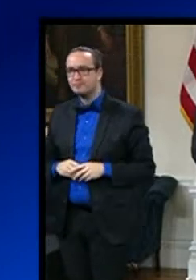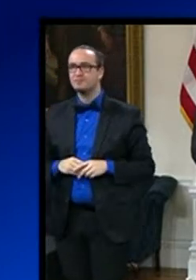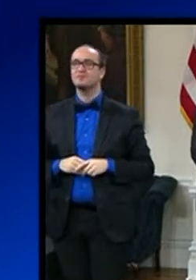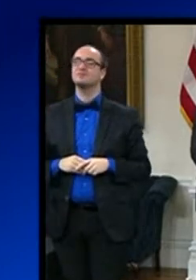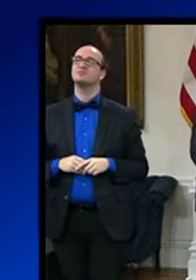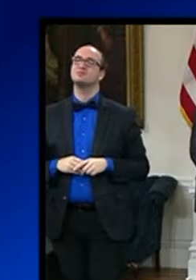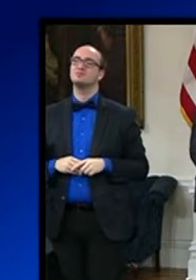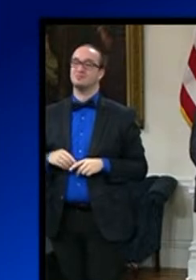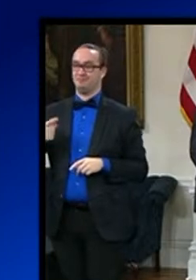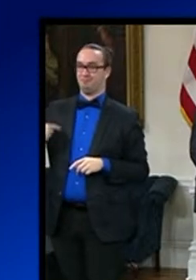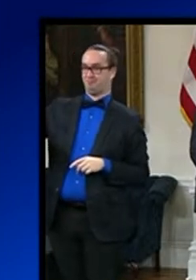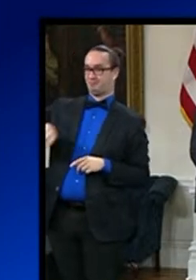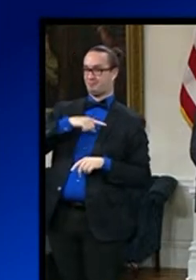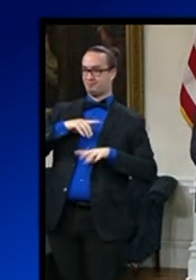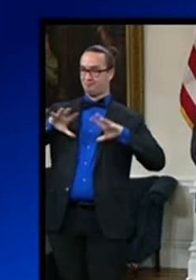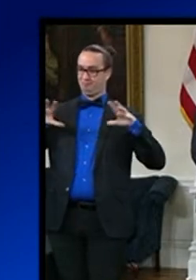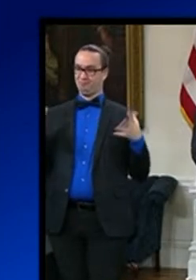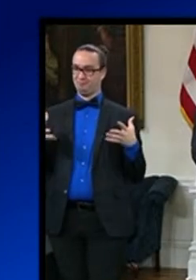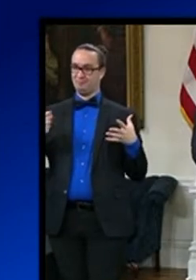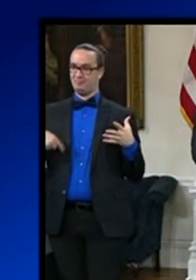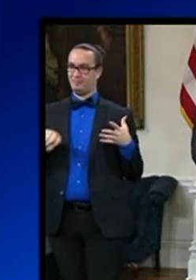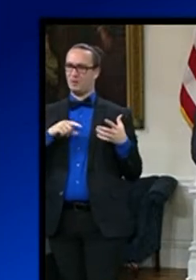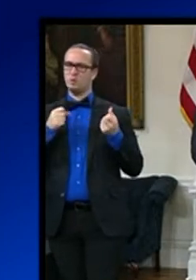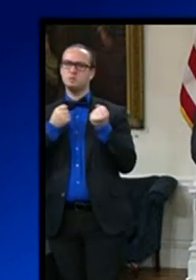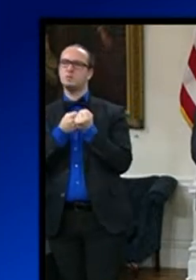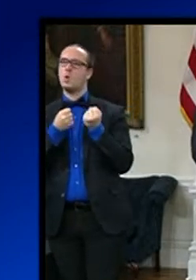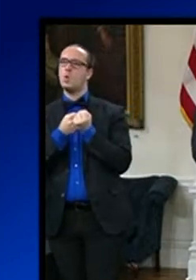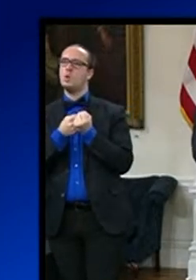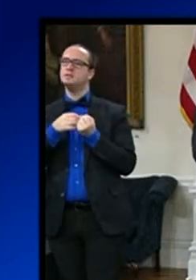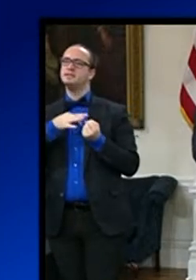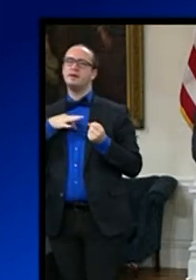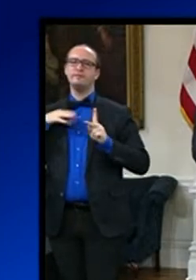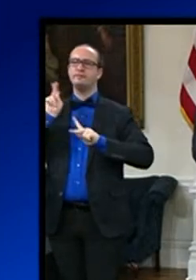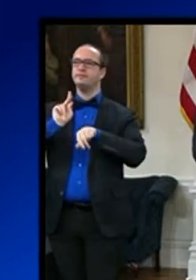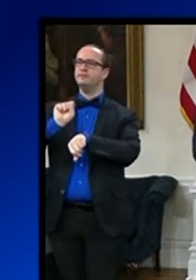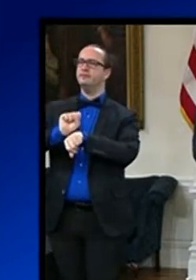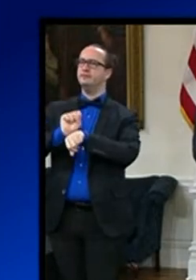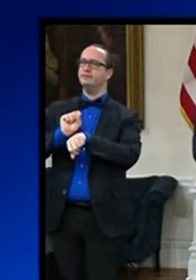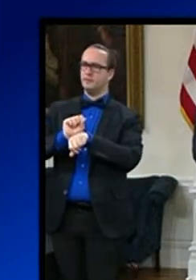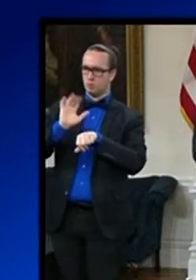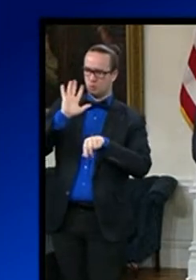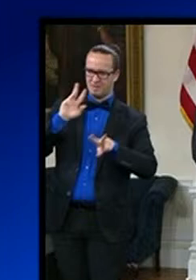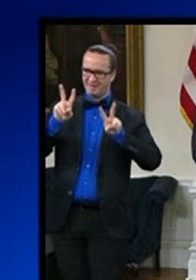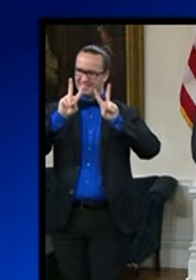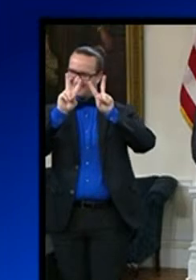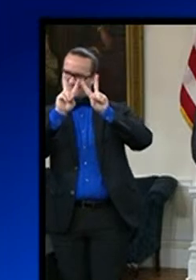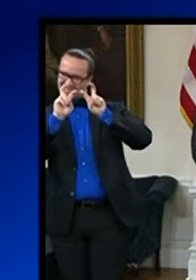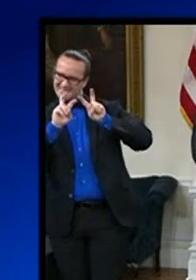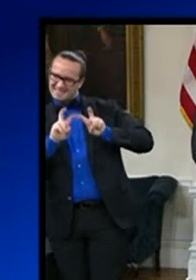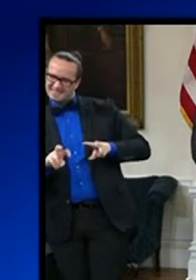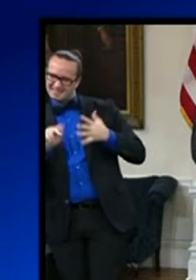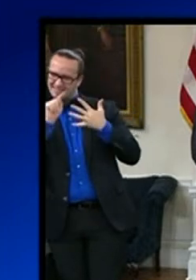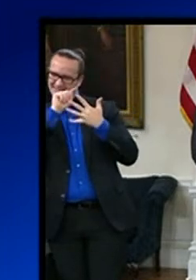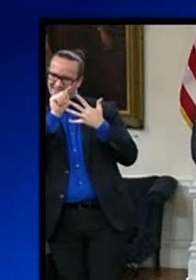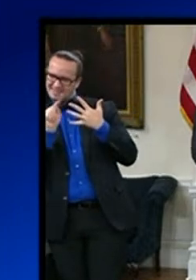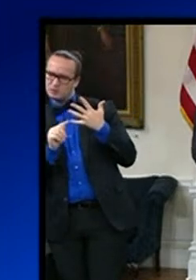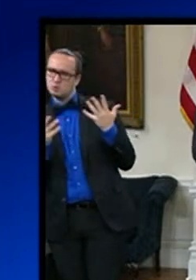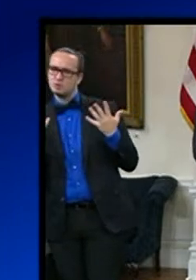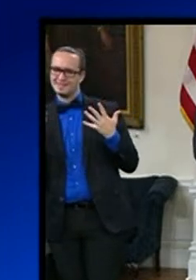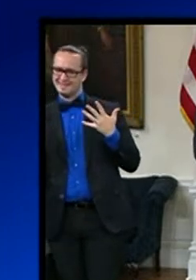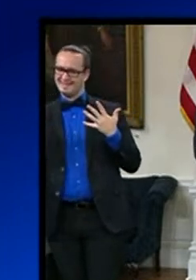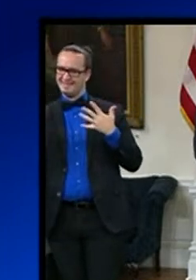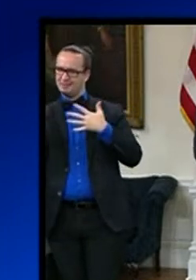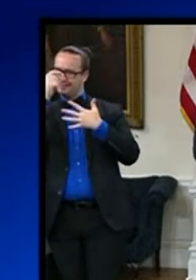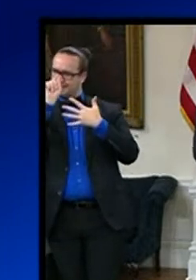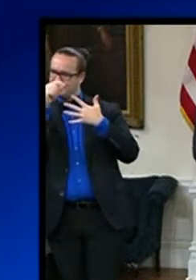for supportability, assessing each with multiple criteria. The review will take into